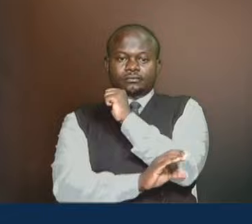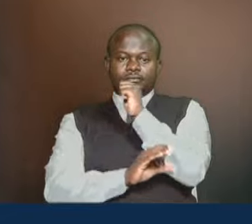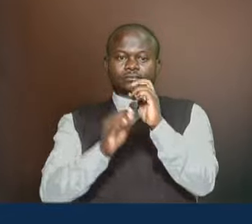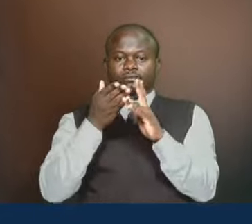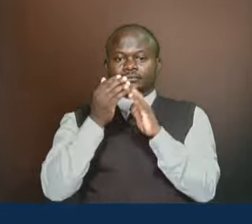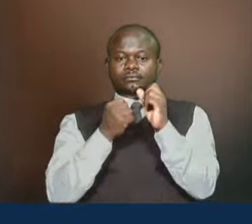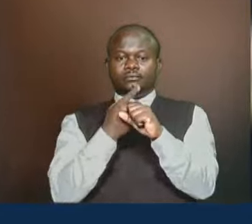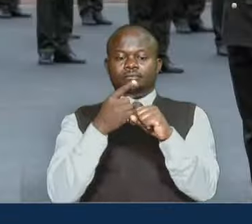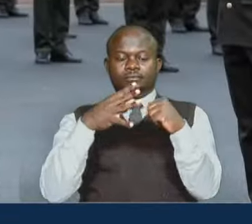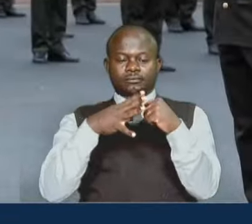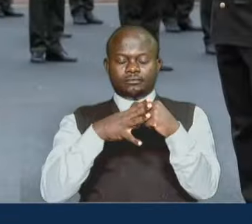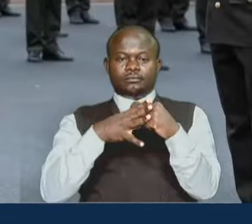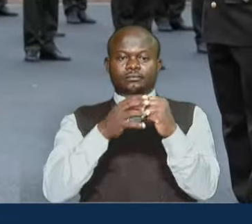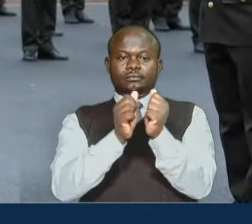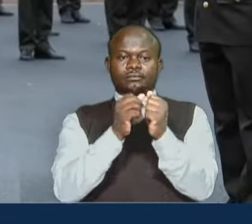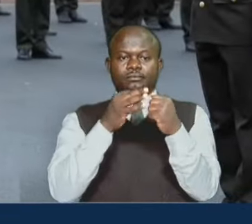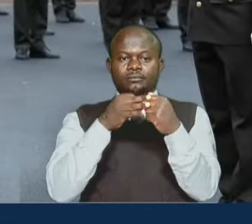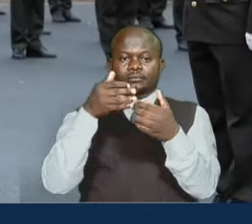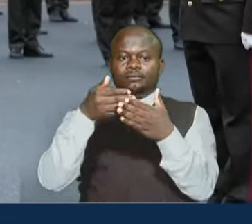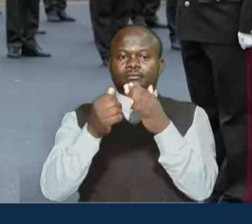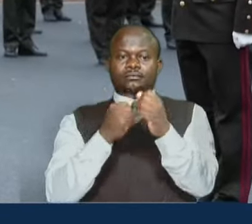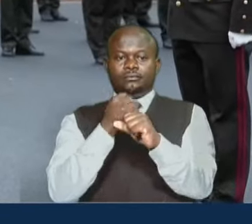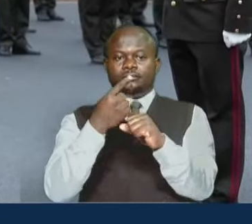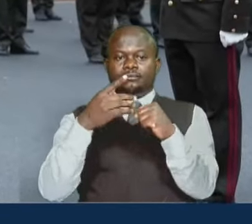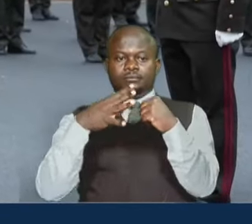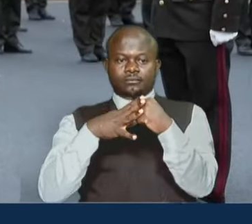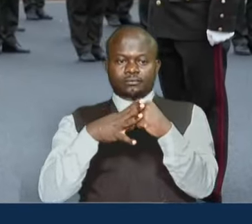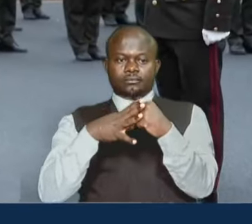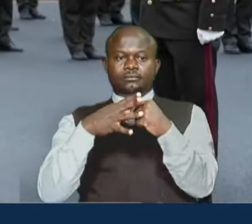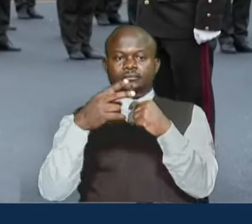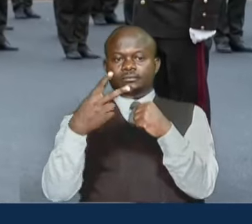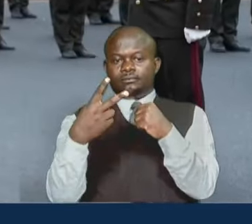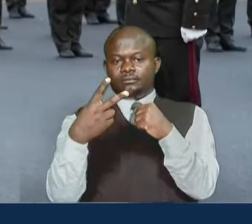y'umwaka w'1918